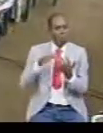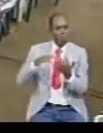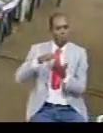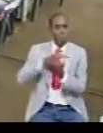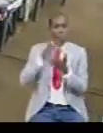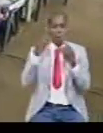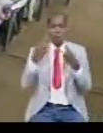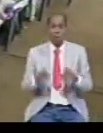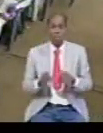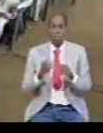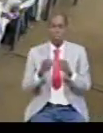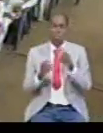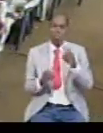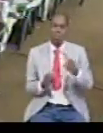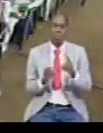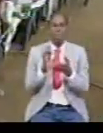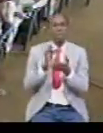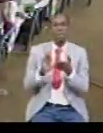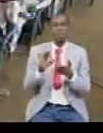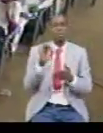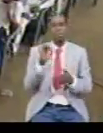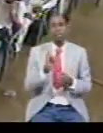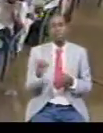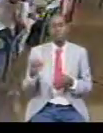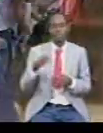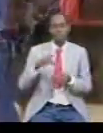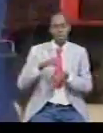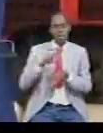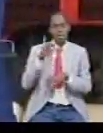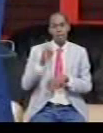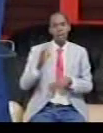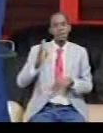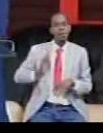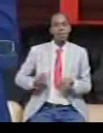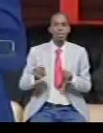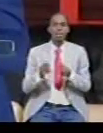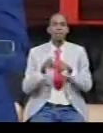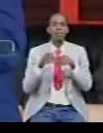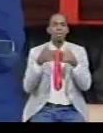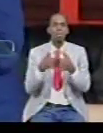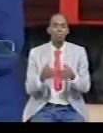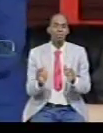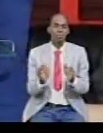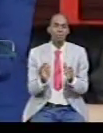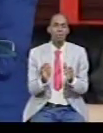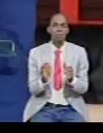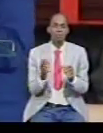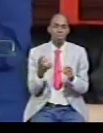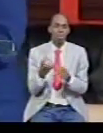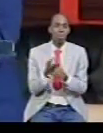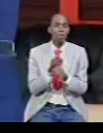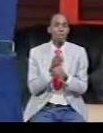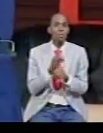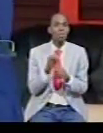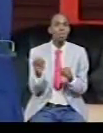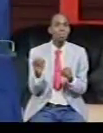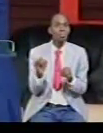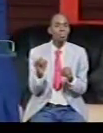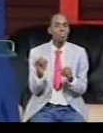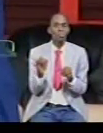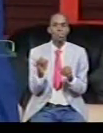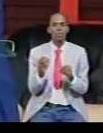one, counting earthly gain as loss. Win Christ.